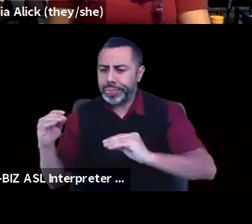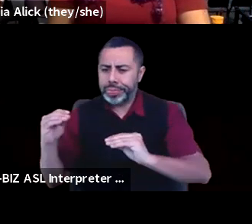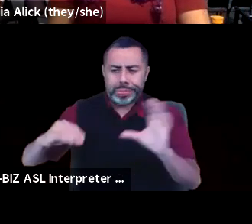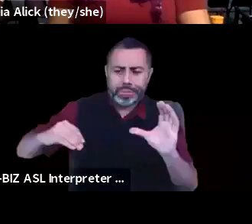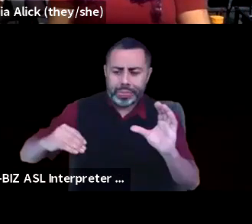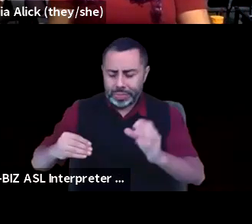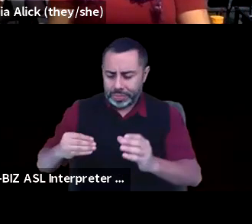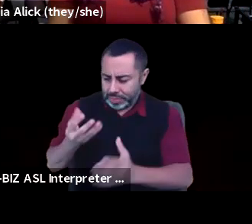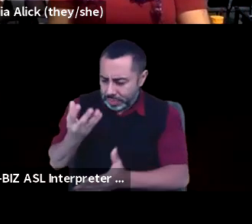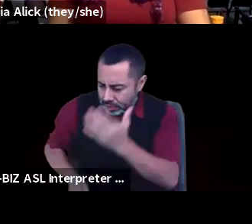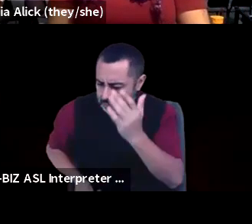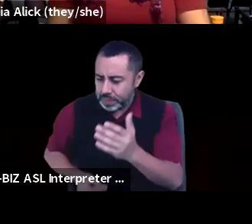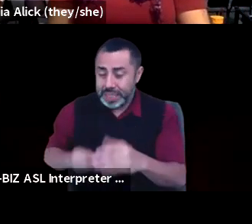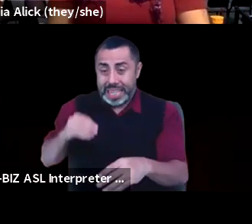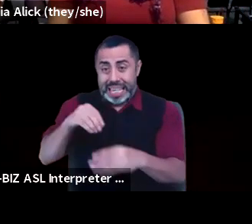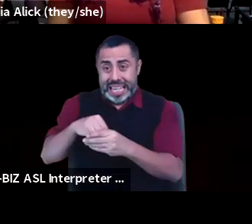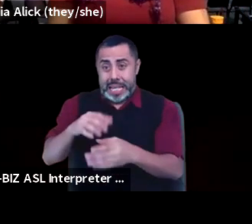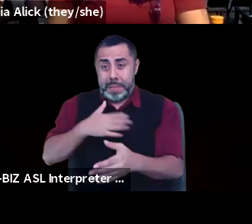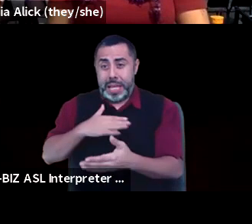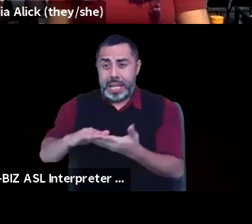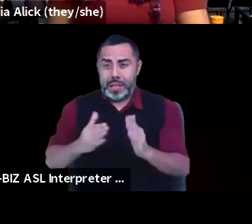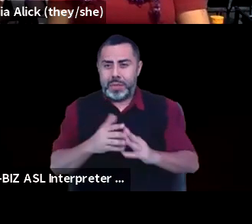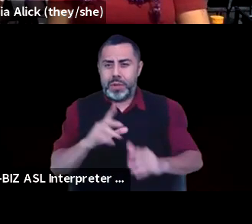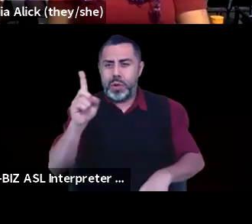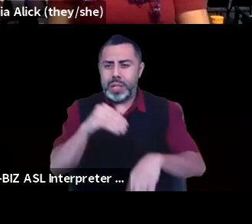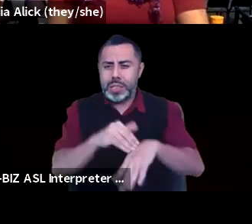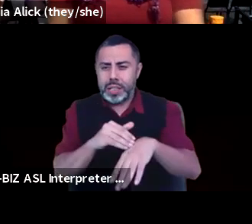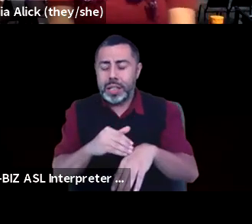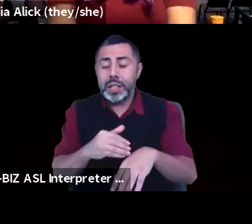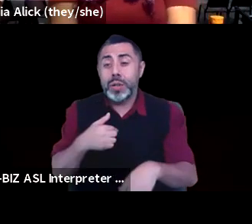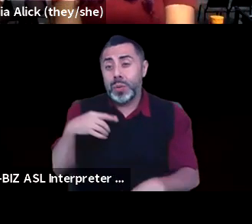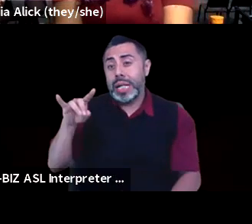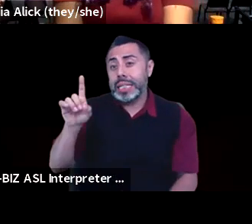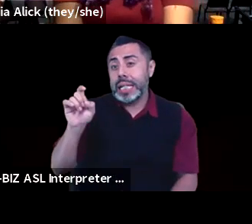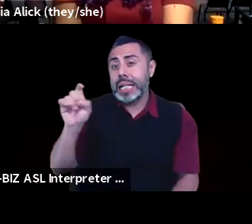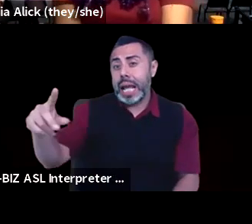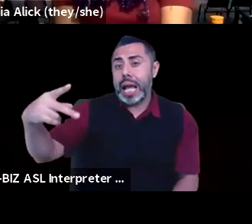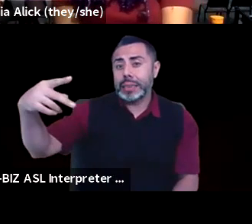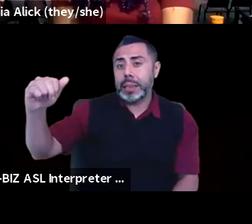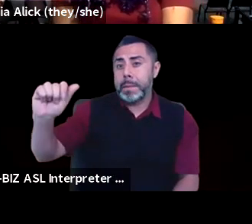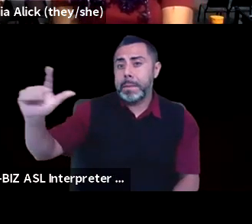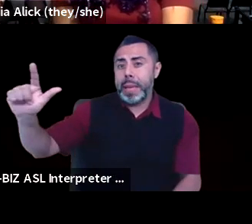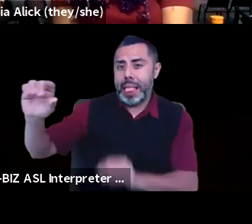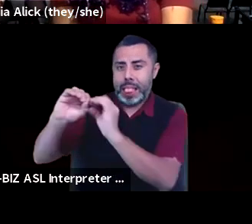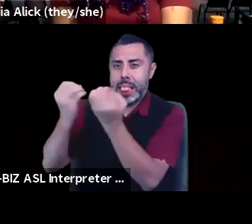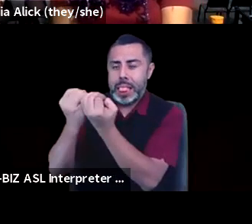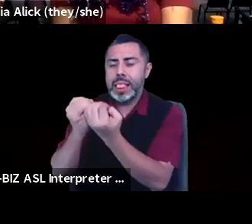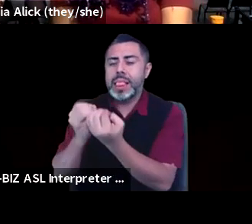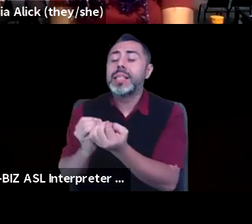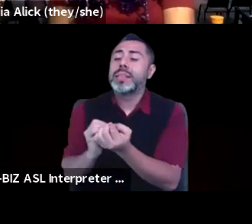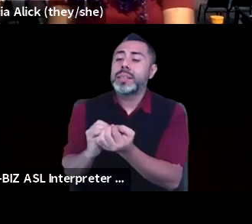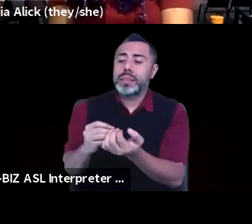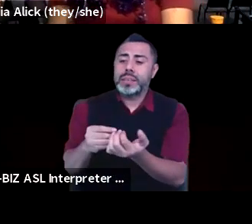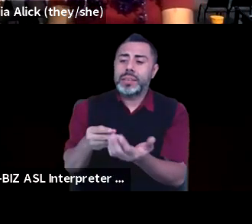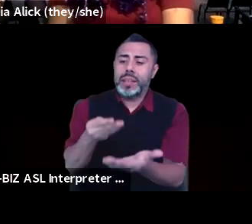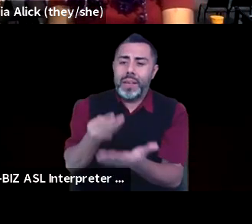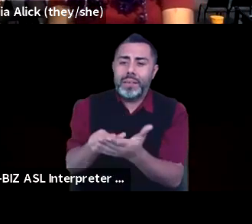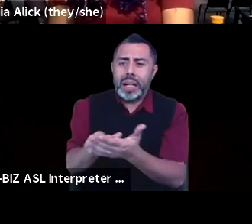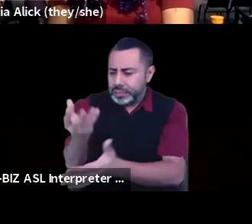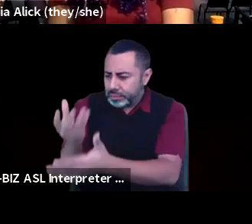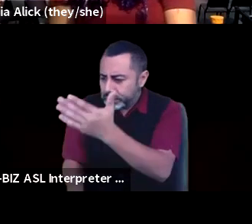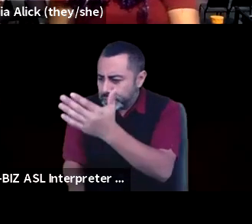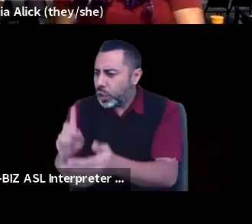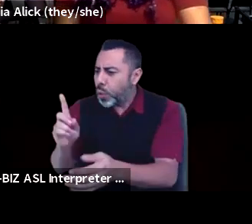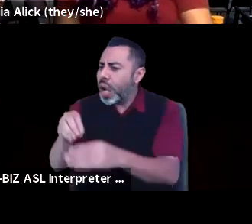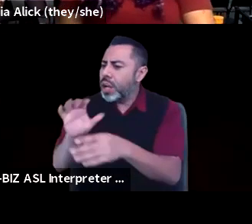When we asked that question for PAL, we said, where's the financial disparity in our community? And we've started the PAL COVID Emergency Relief